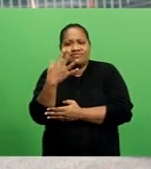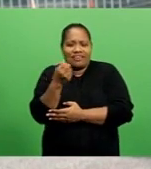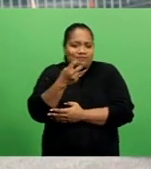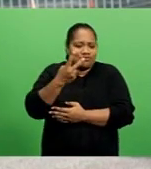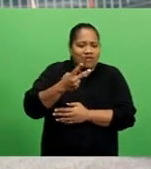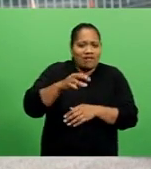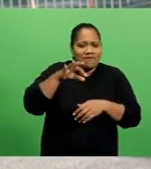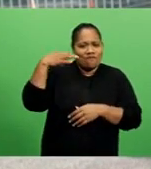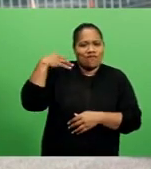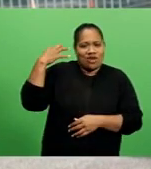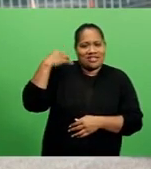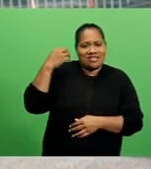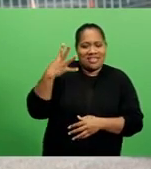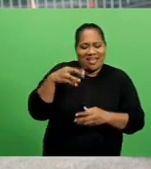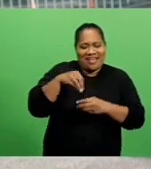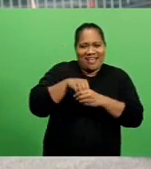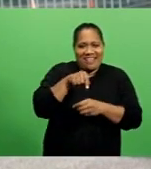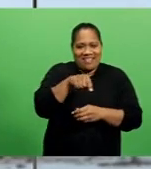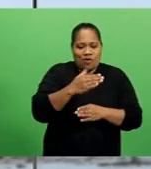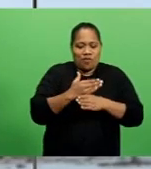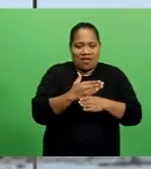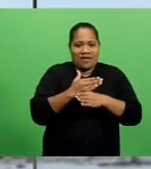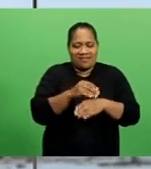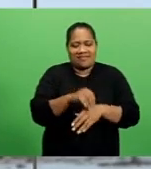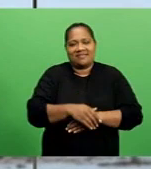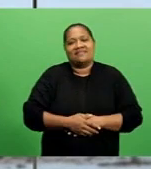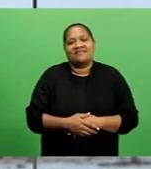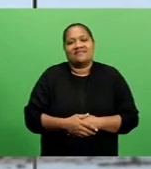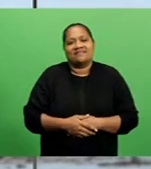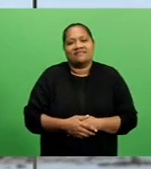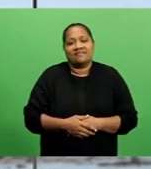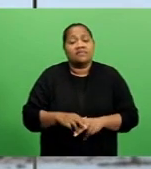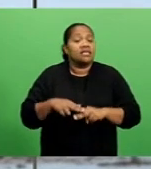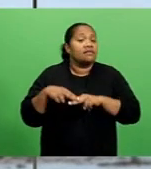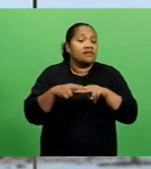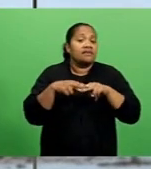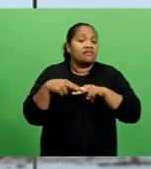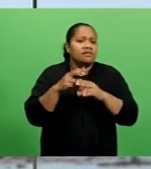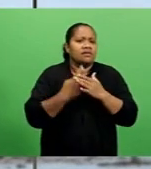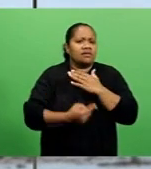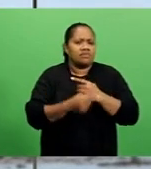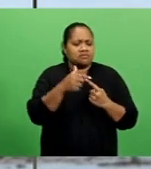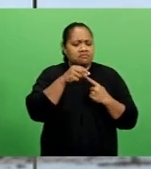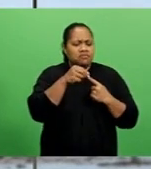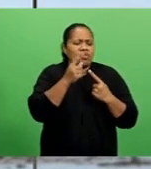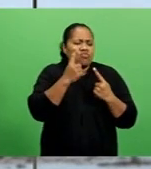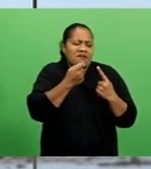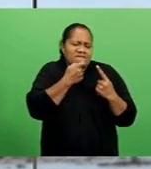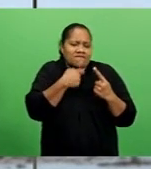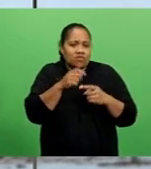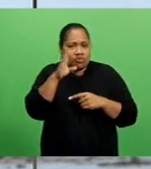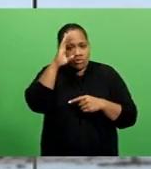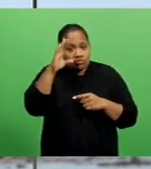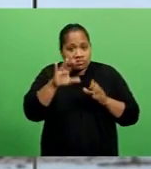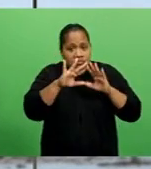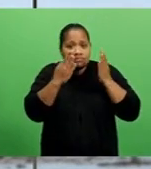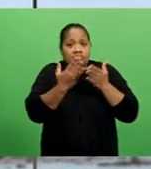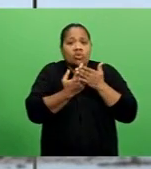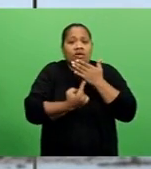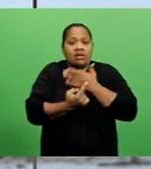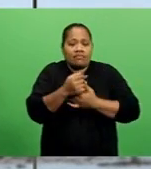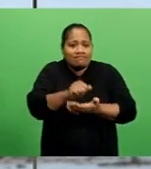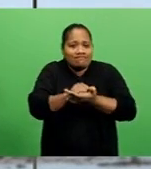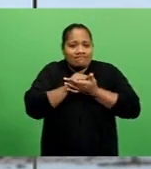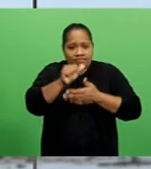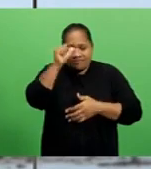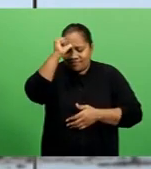volunteers. Kelly Vadala, FBC News. Fiji is one of the only few countries in the world to have kept the Hindi language